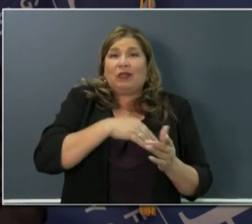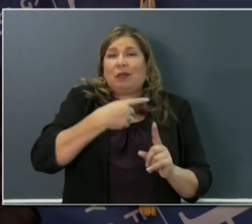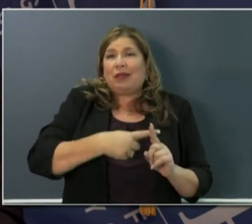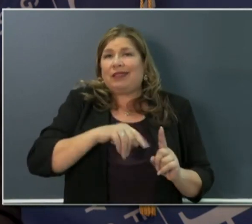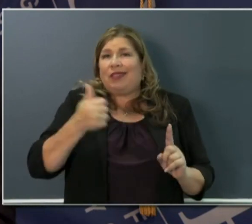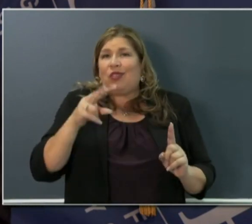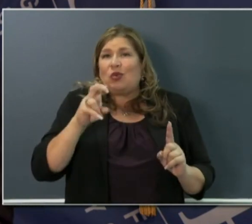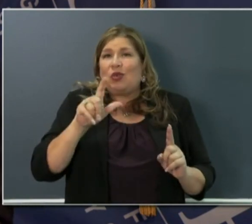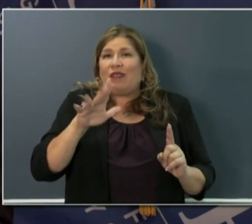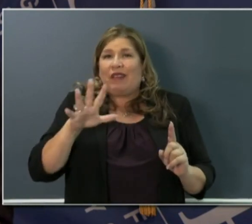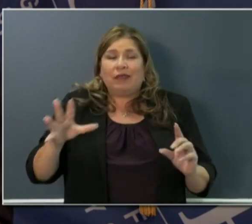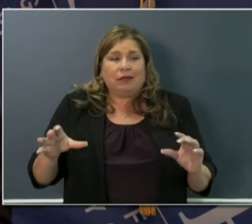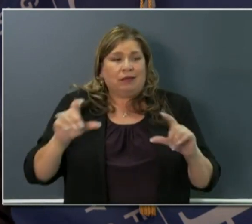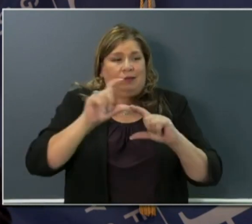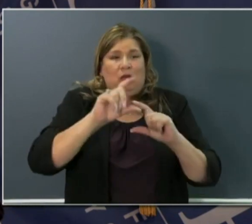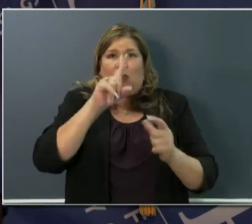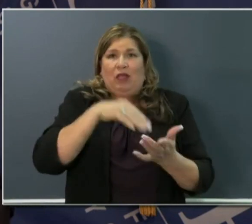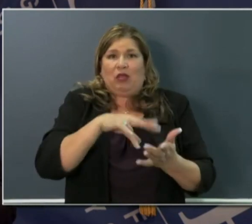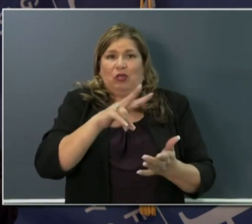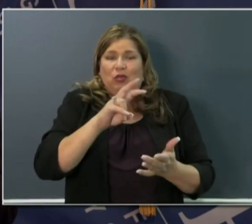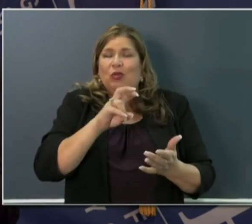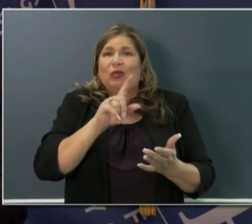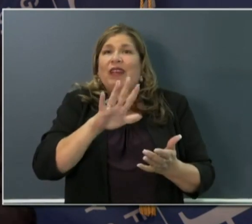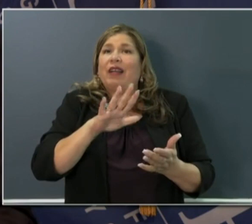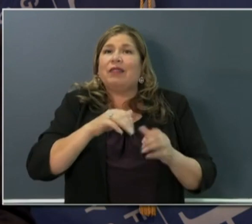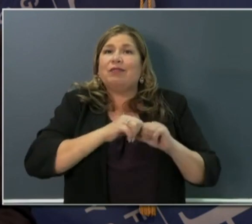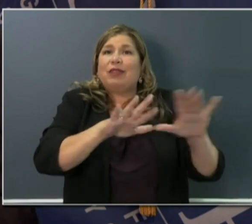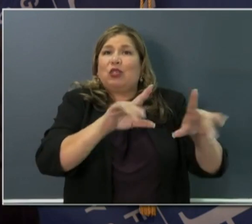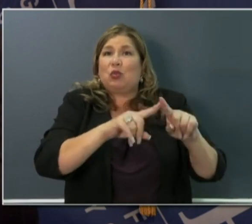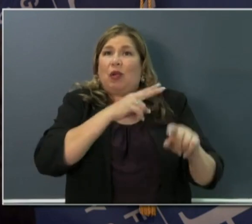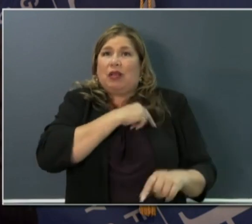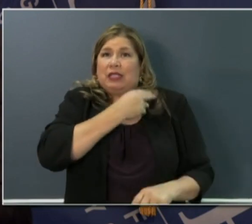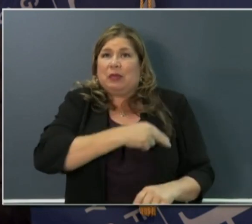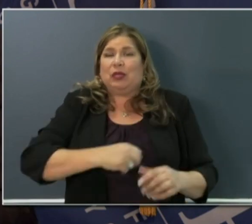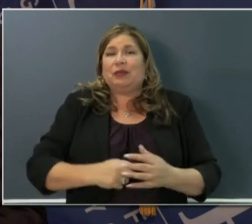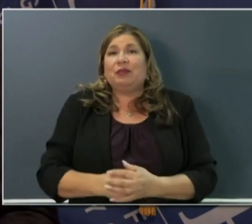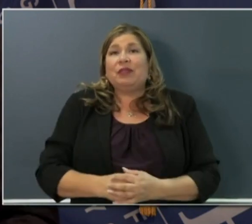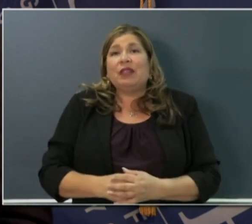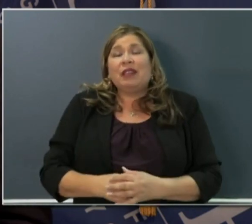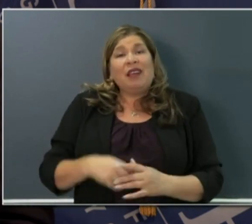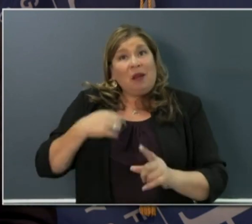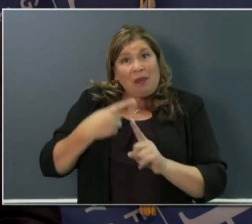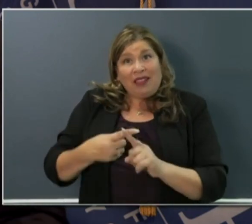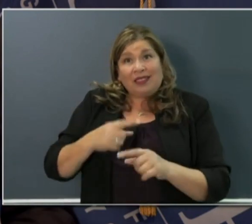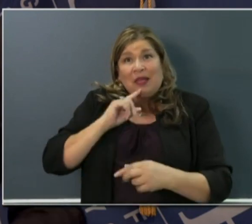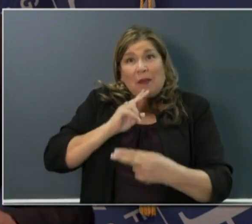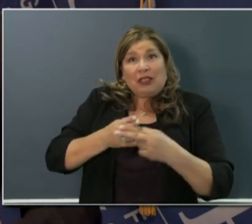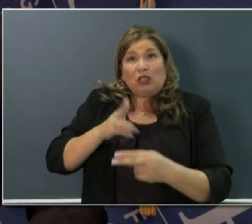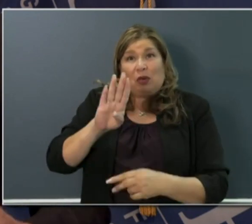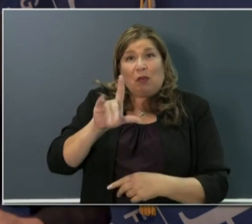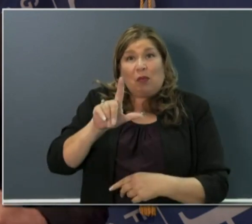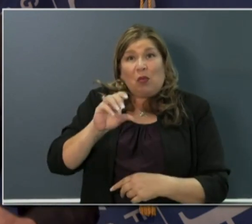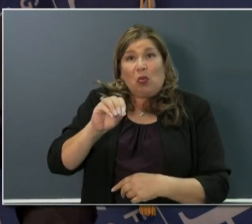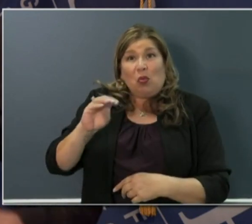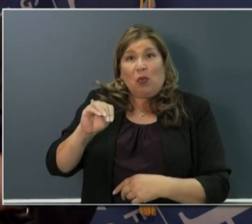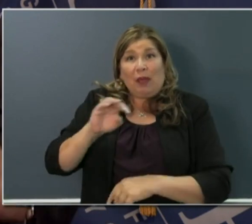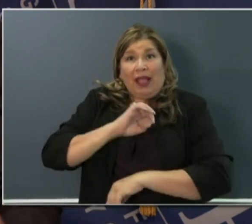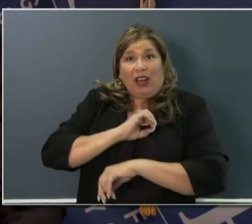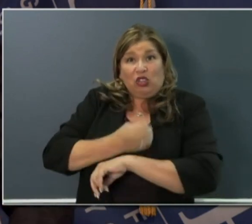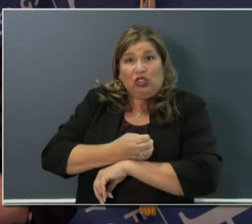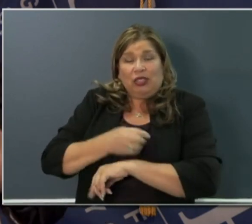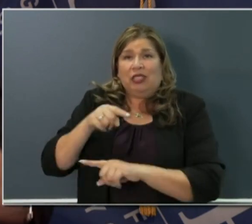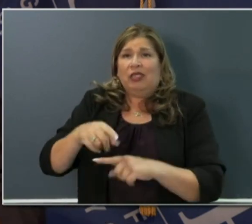distributed those throughout our hospitals. I mentioned Bloom Energy. These folks deserve recognition. They are converting now